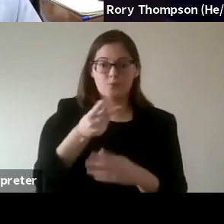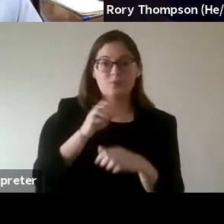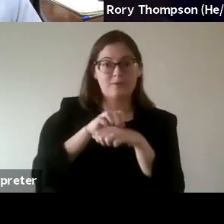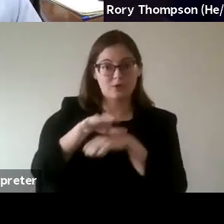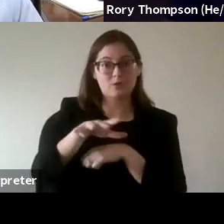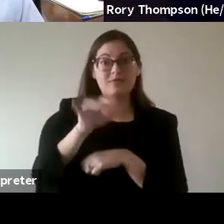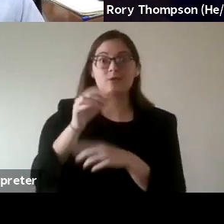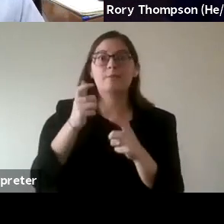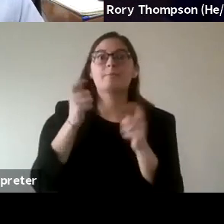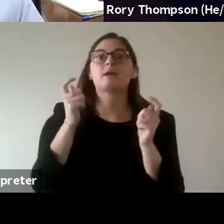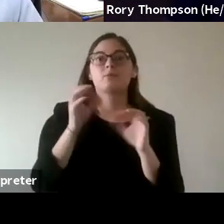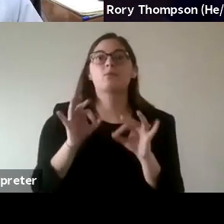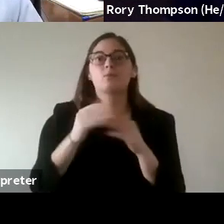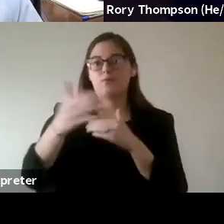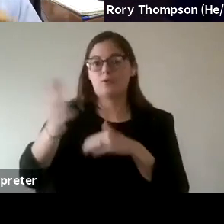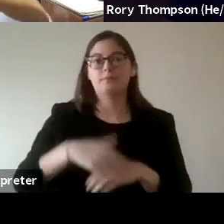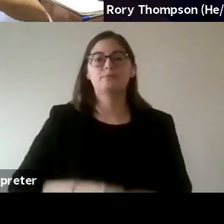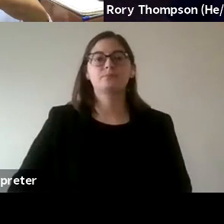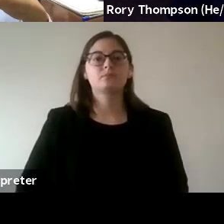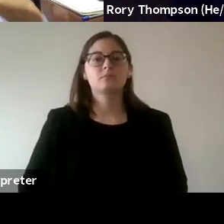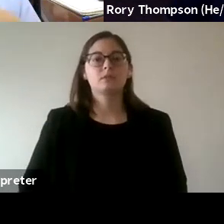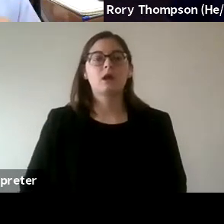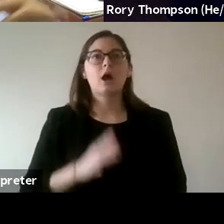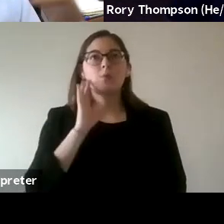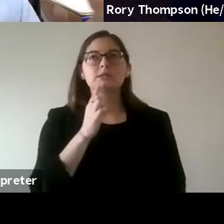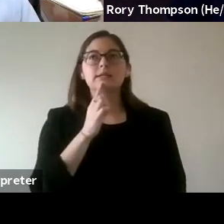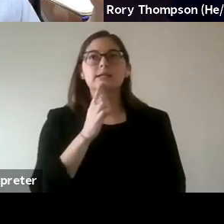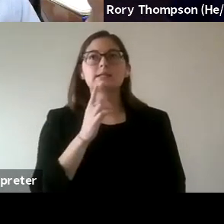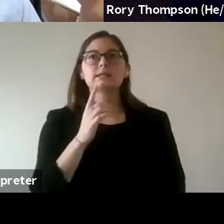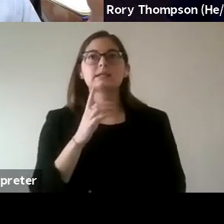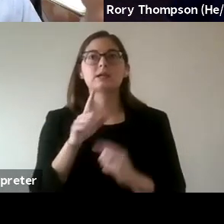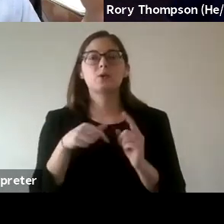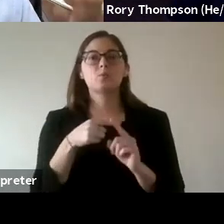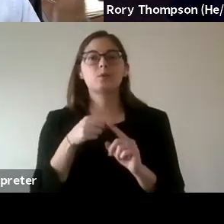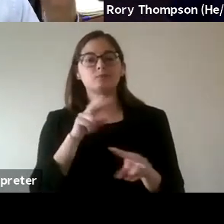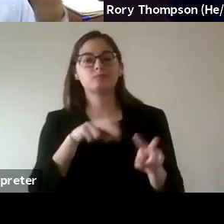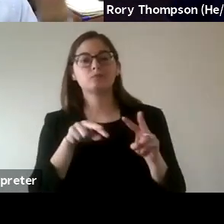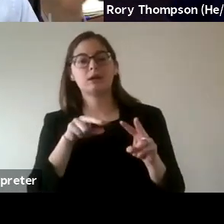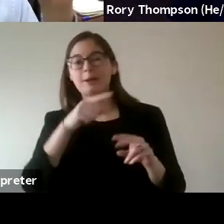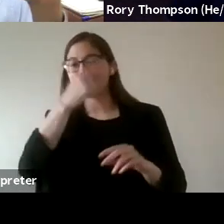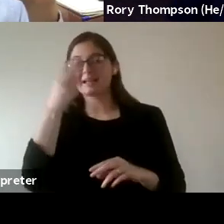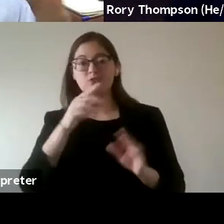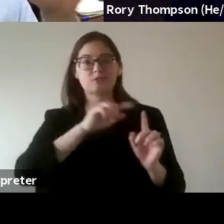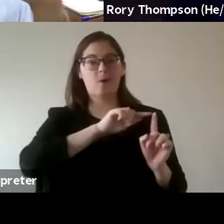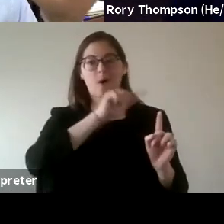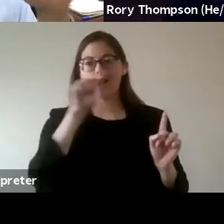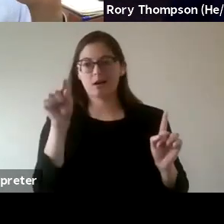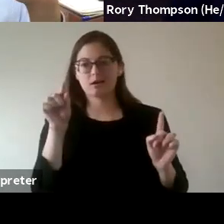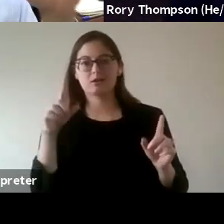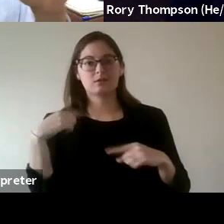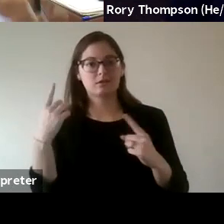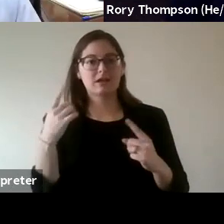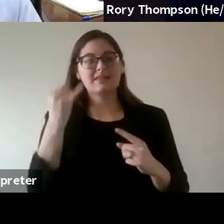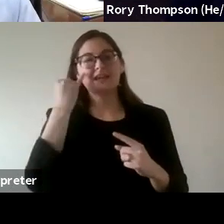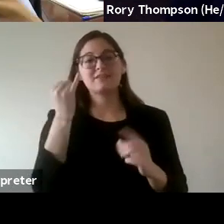forward. I will say that when you look at Black history as an arc, the idea of the celebration of